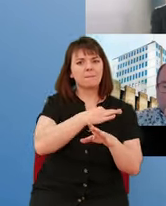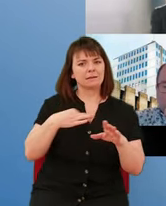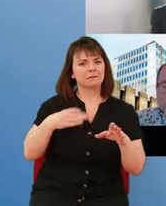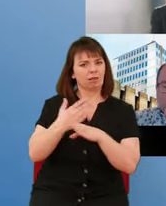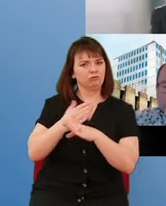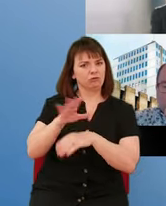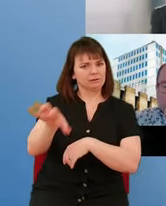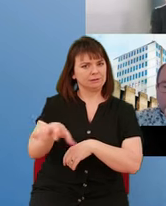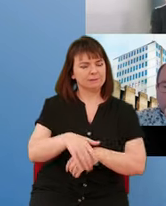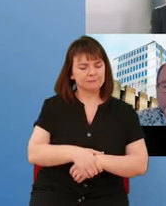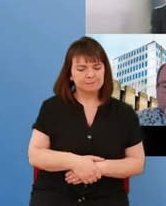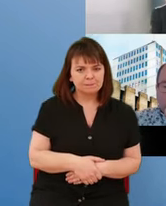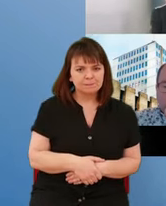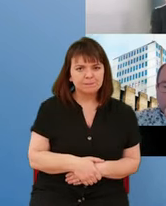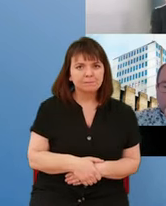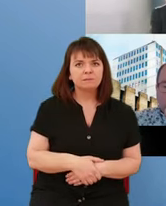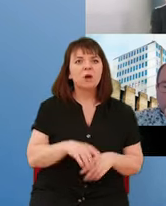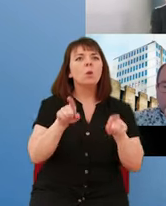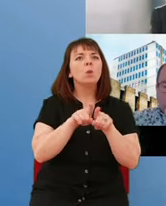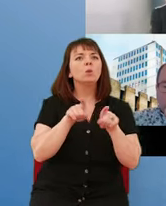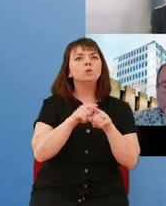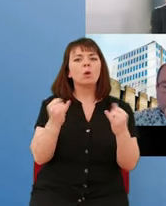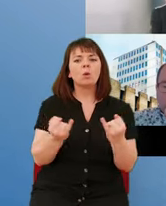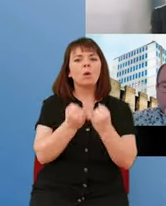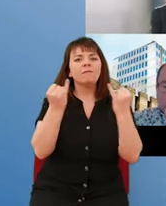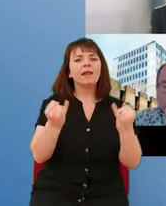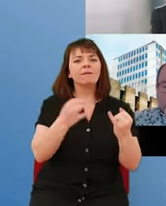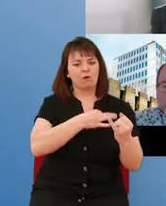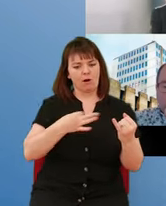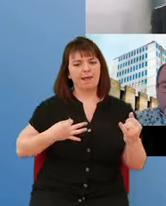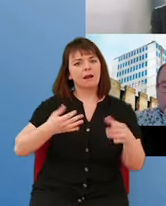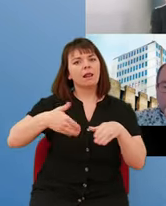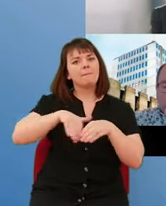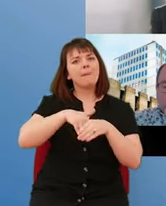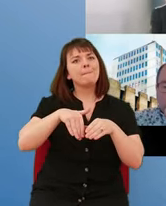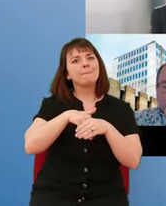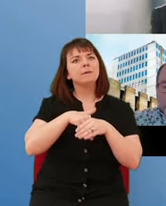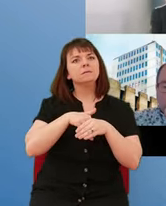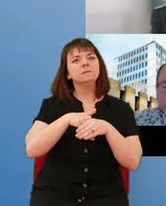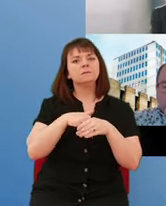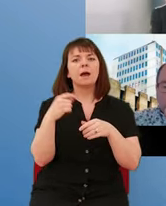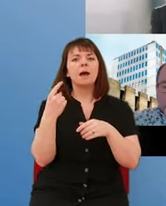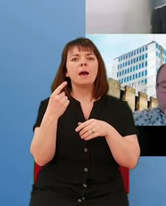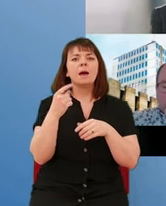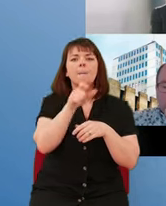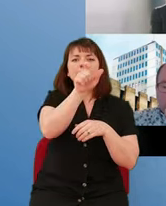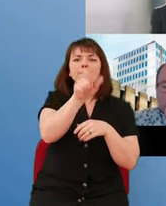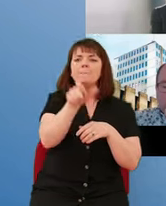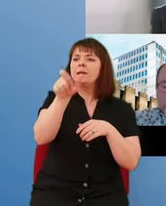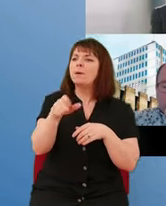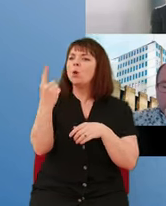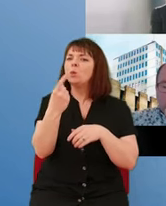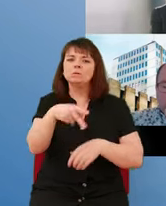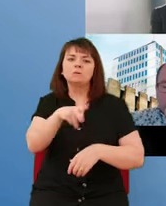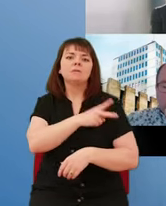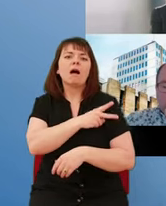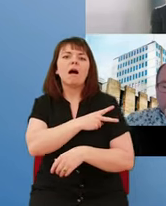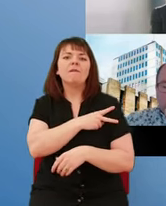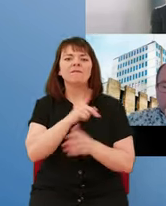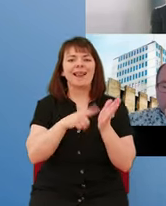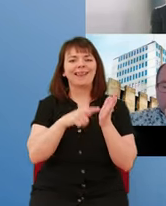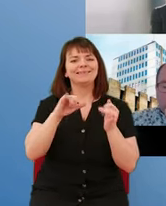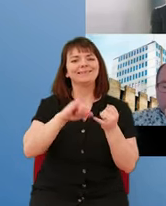there is also a conflict for our clinical members and people who are employed in practice under